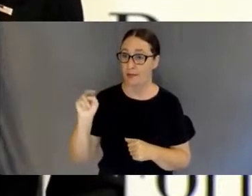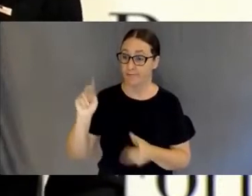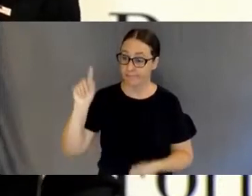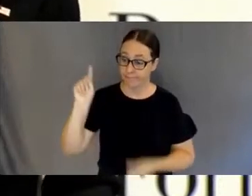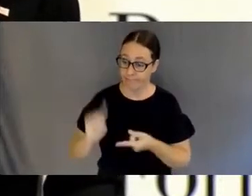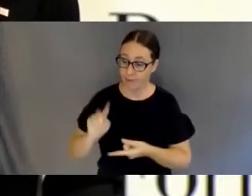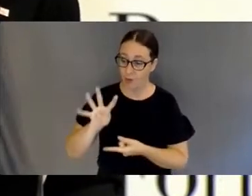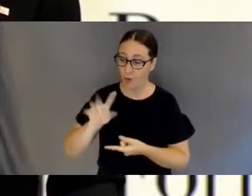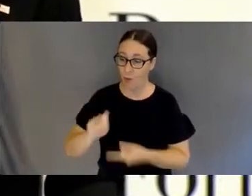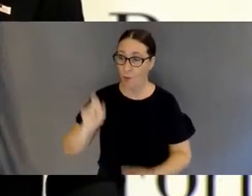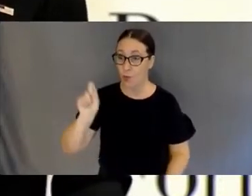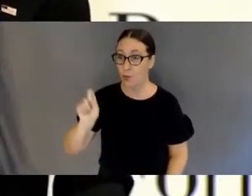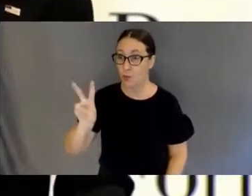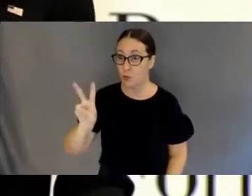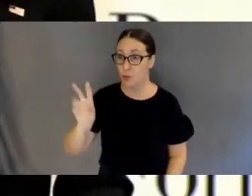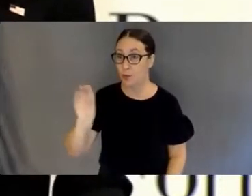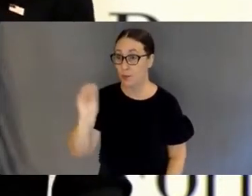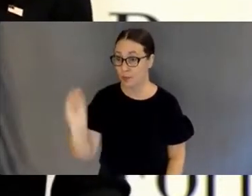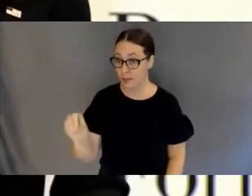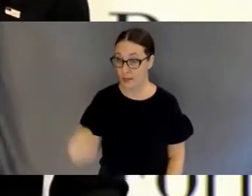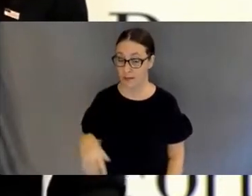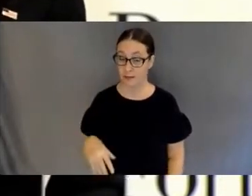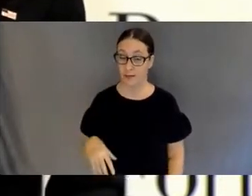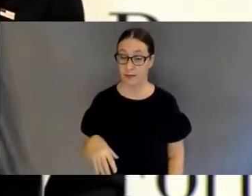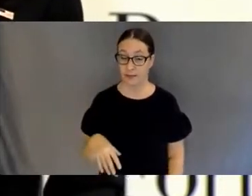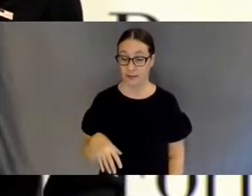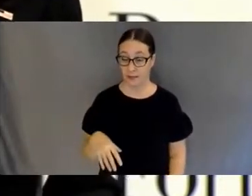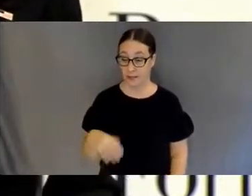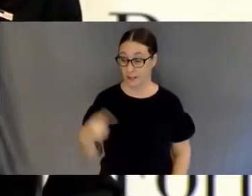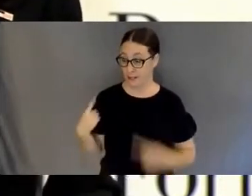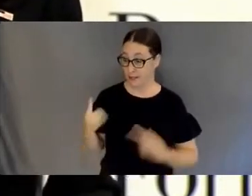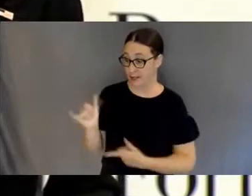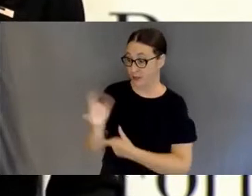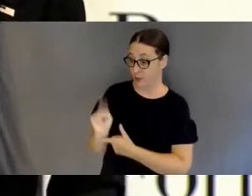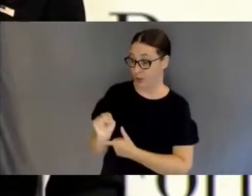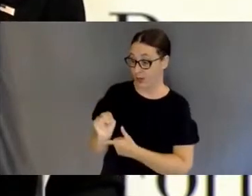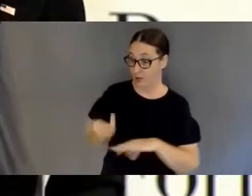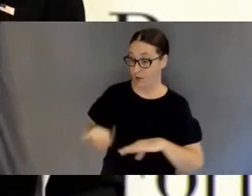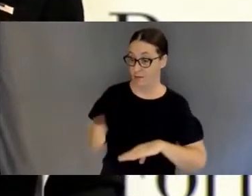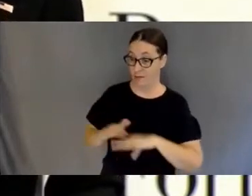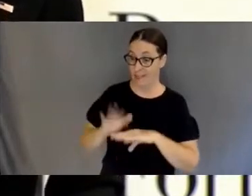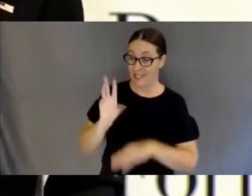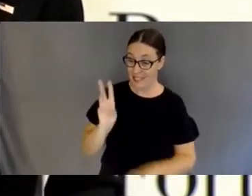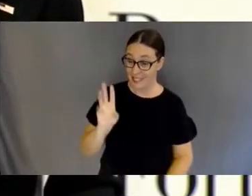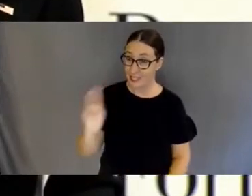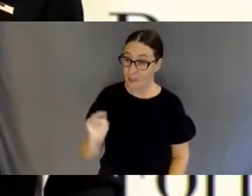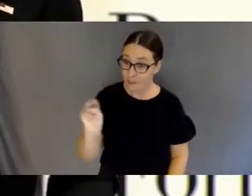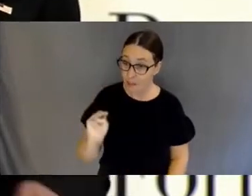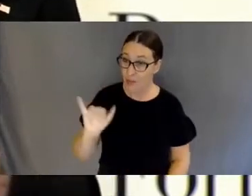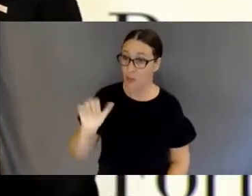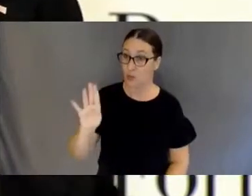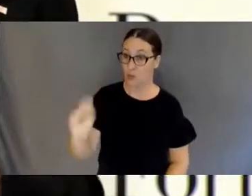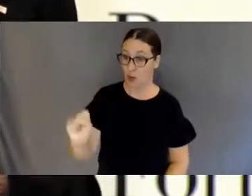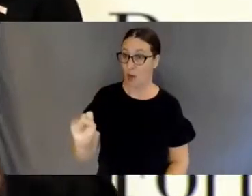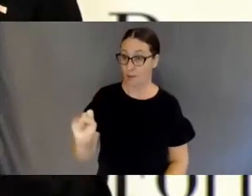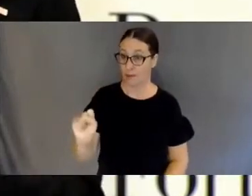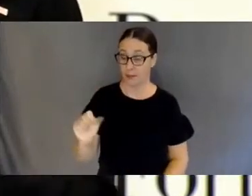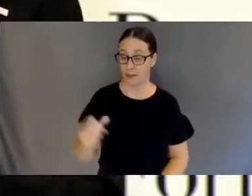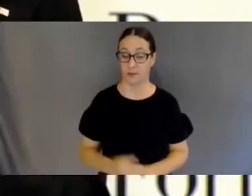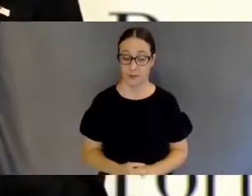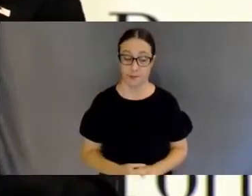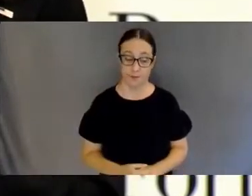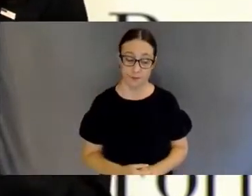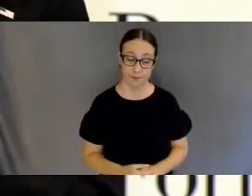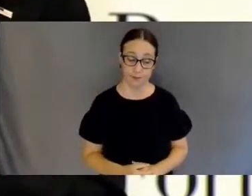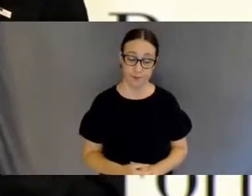and nearly 6 million jobs have been added since January. As a nation, we cannot